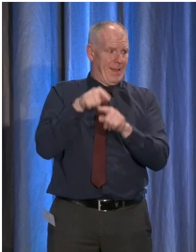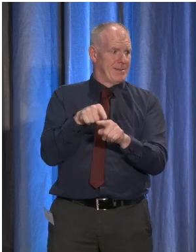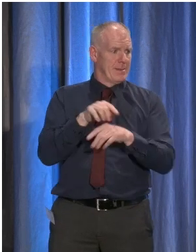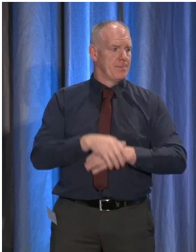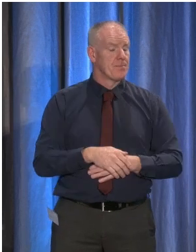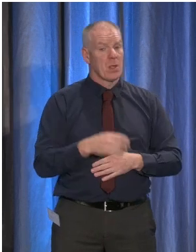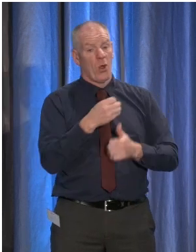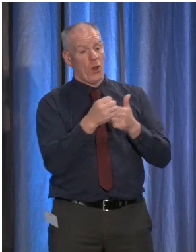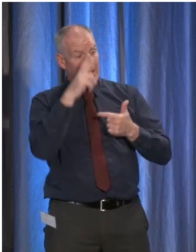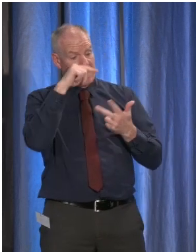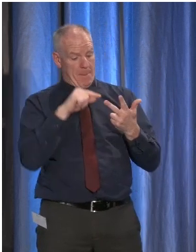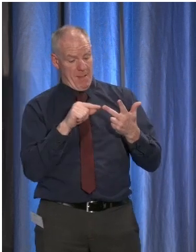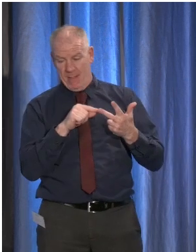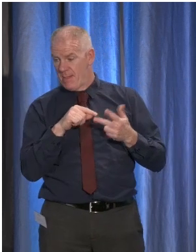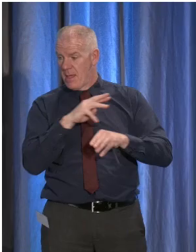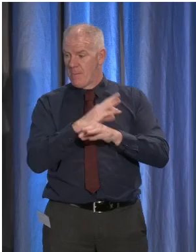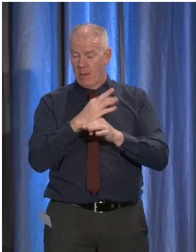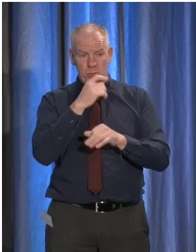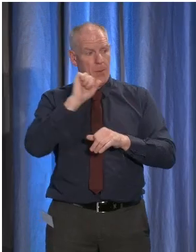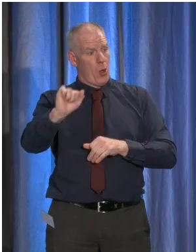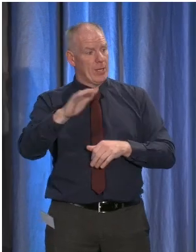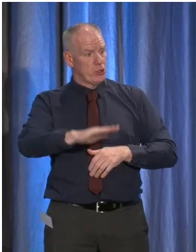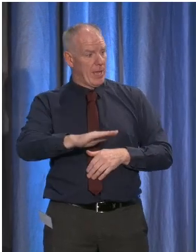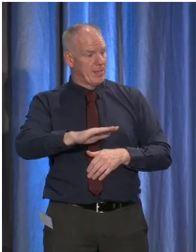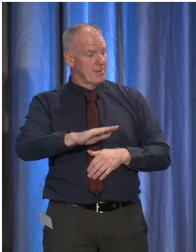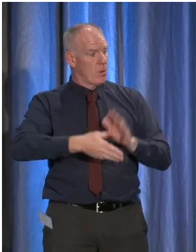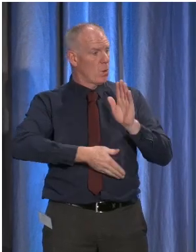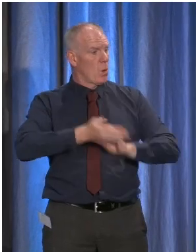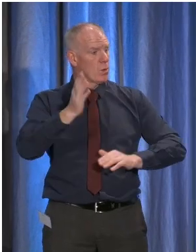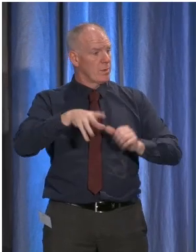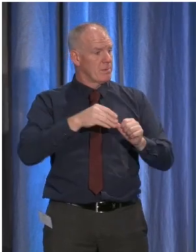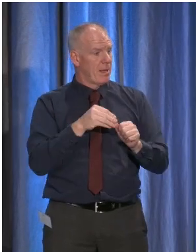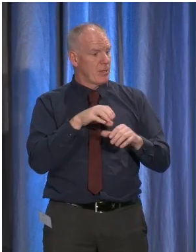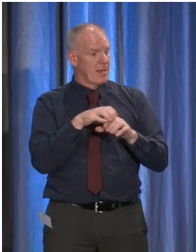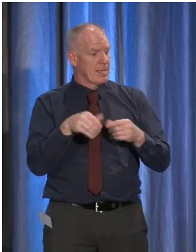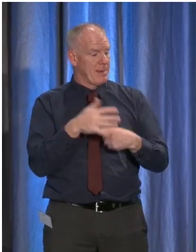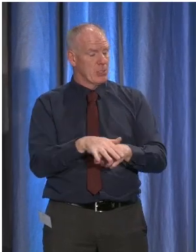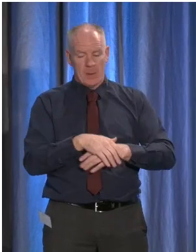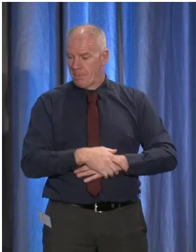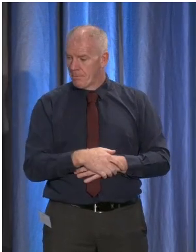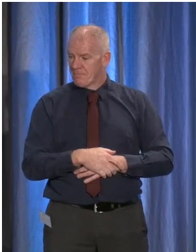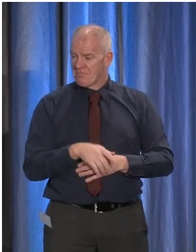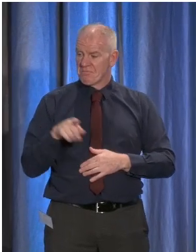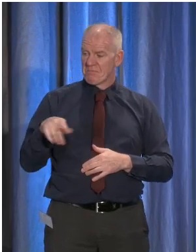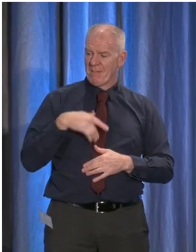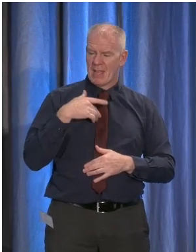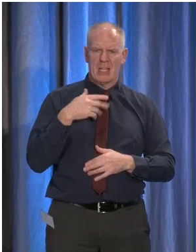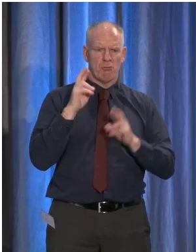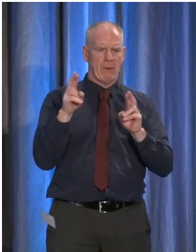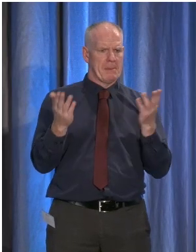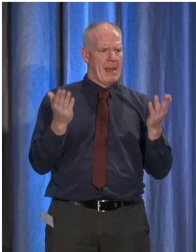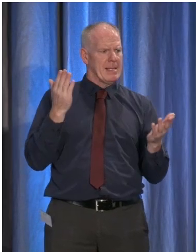another example of a parent talking about her child who's attending a special class in a mainstream school that she feels is the